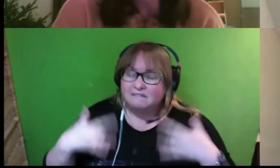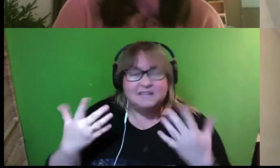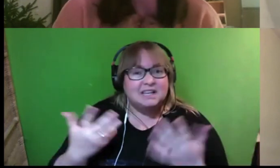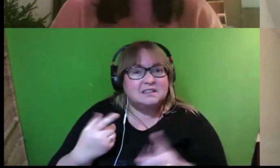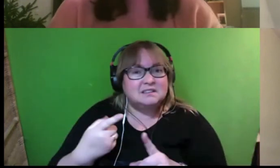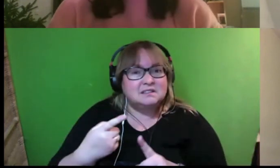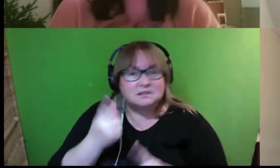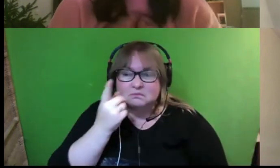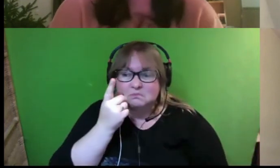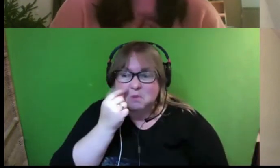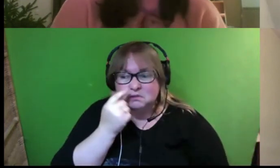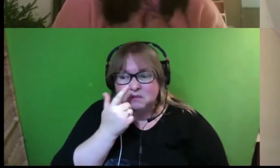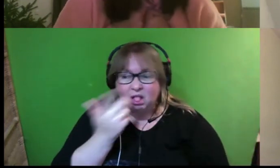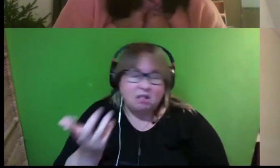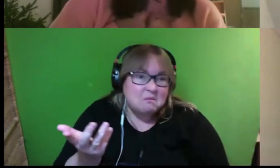to do.